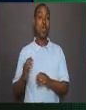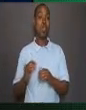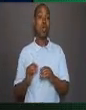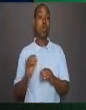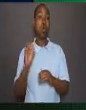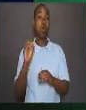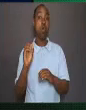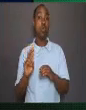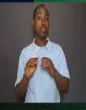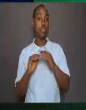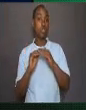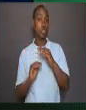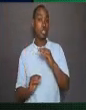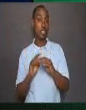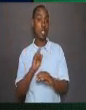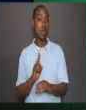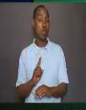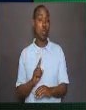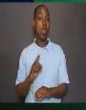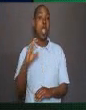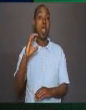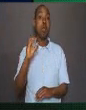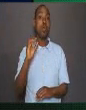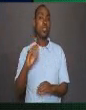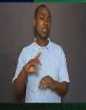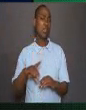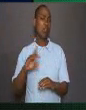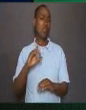and high in carbon dioxide.